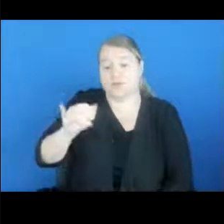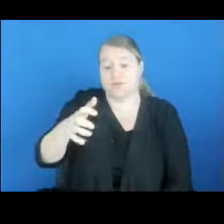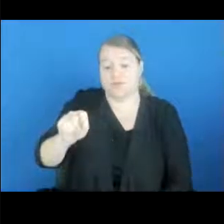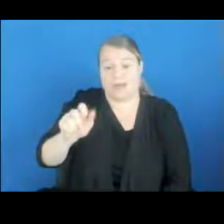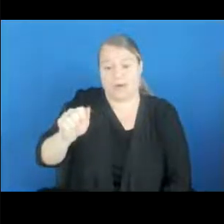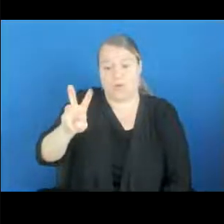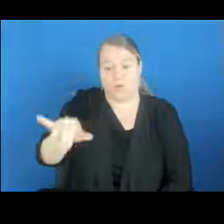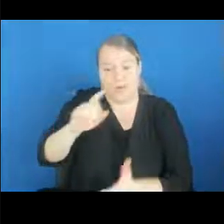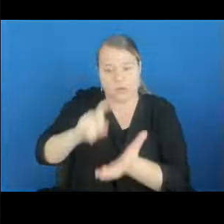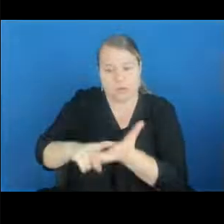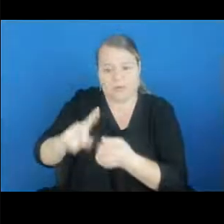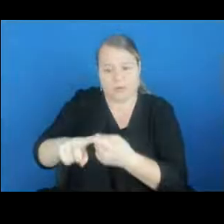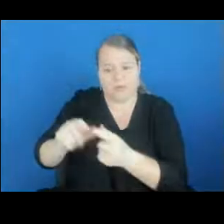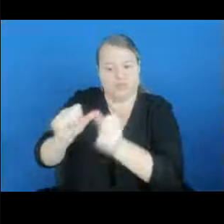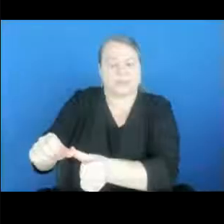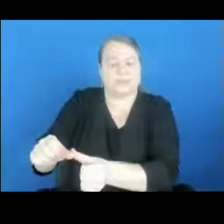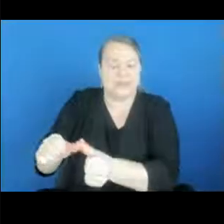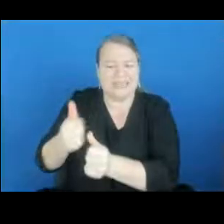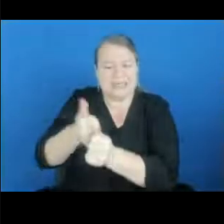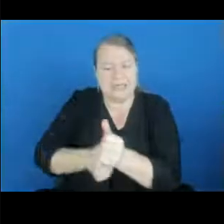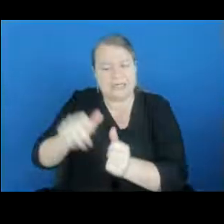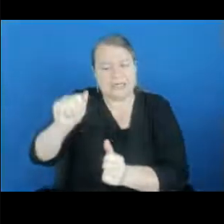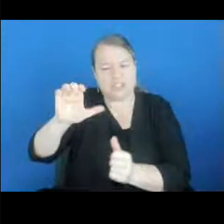each acquisition is unique in nature.